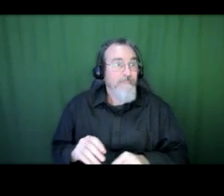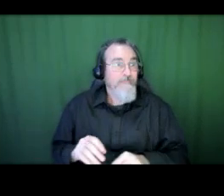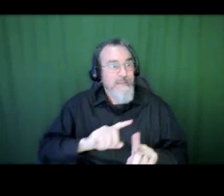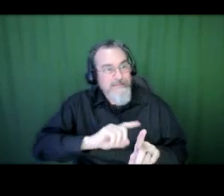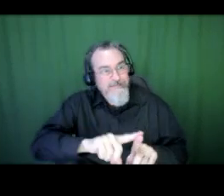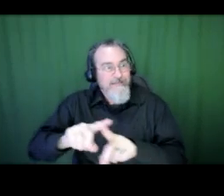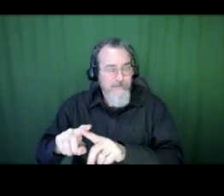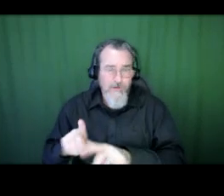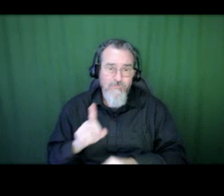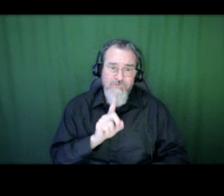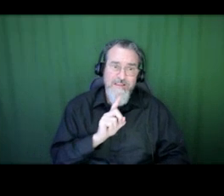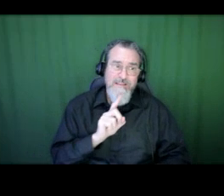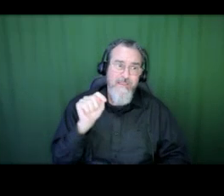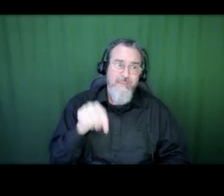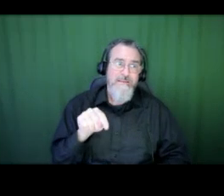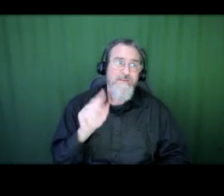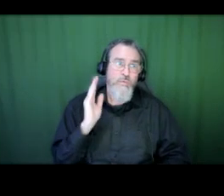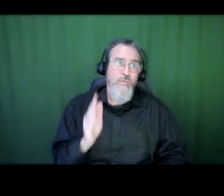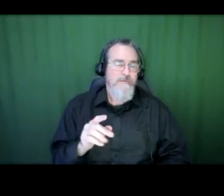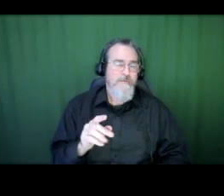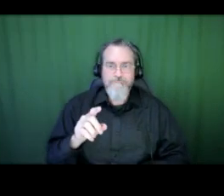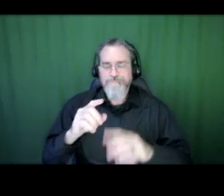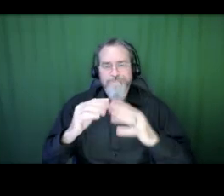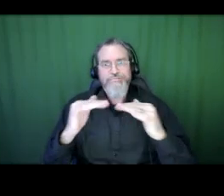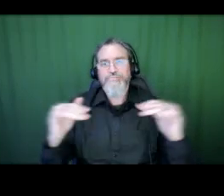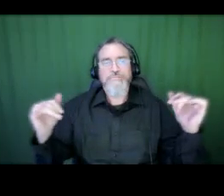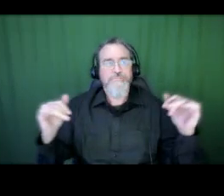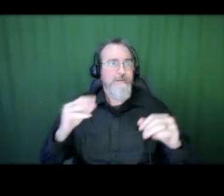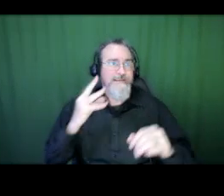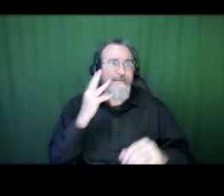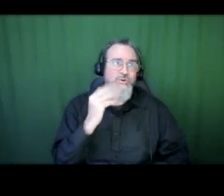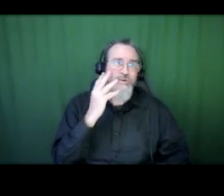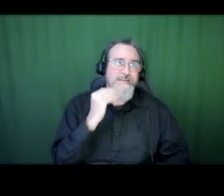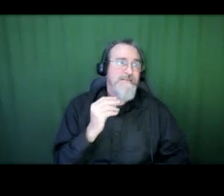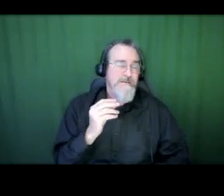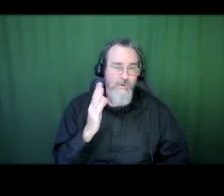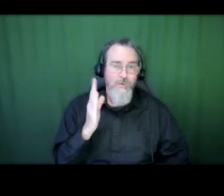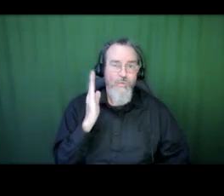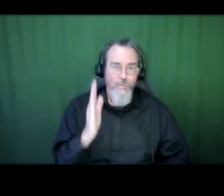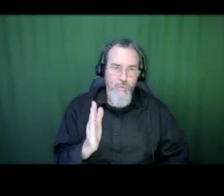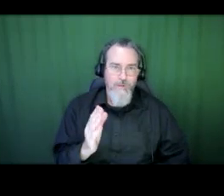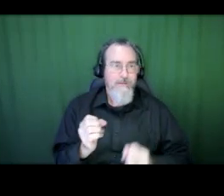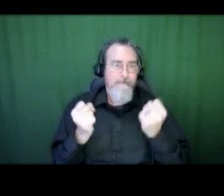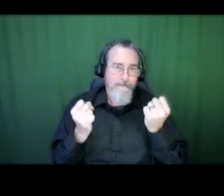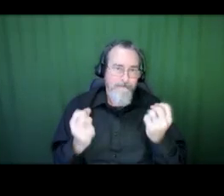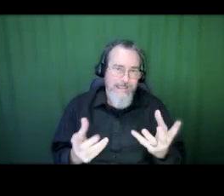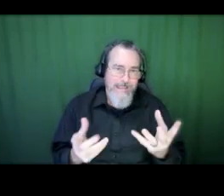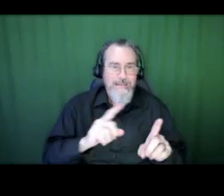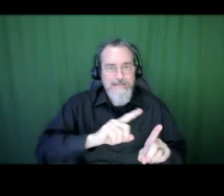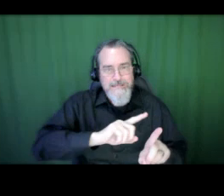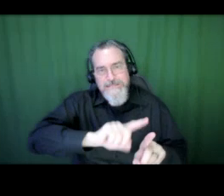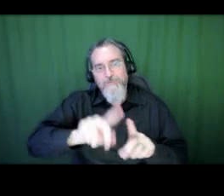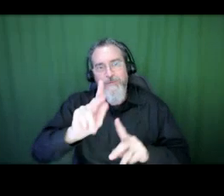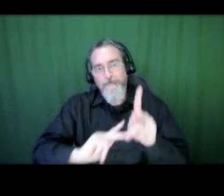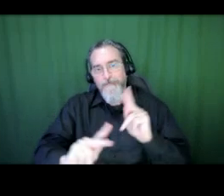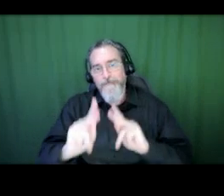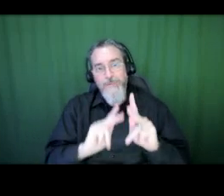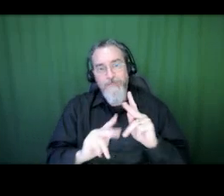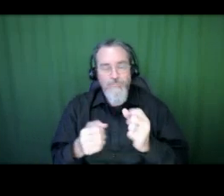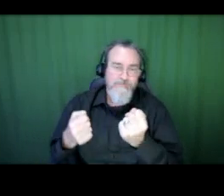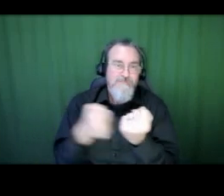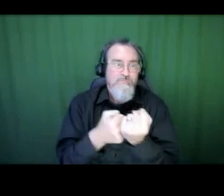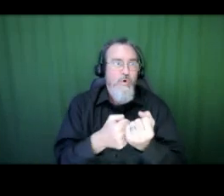rich, diverse experience, and we're going to be working with a really great cross section of people who are supporting the program,